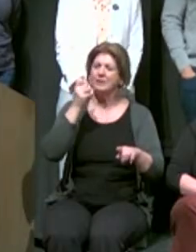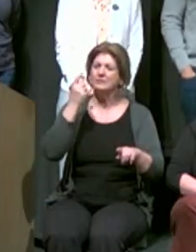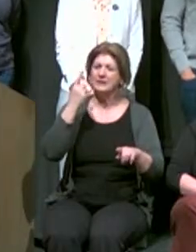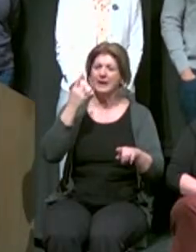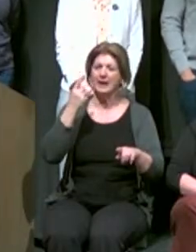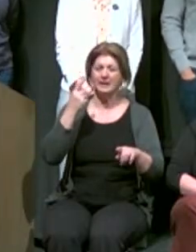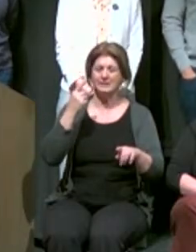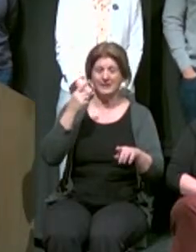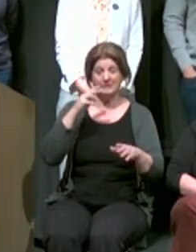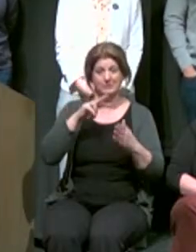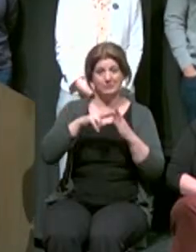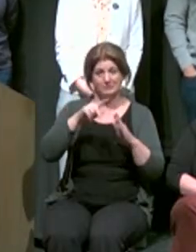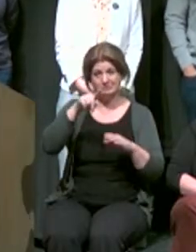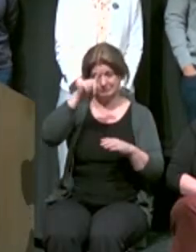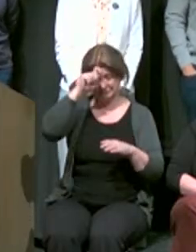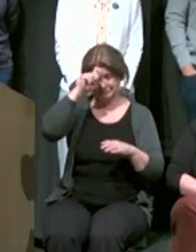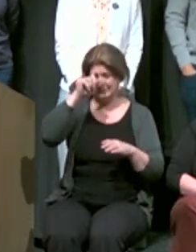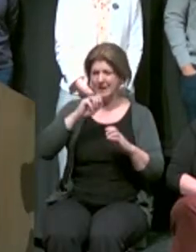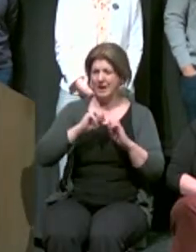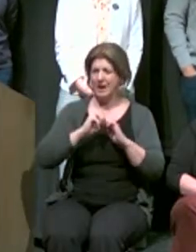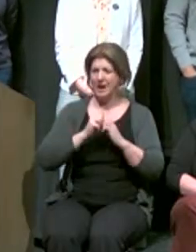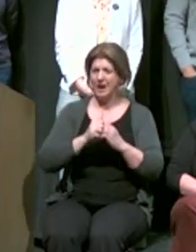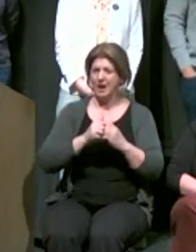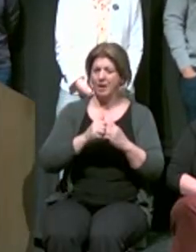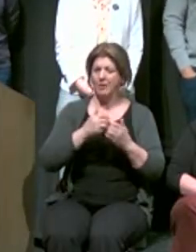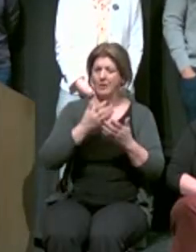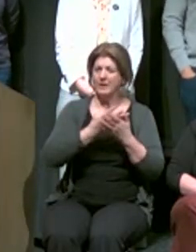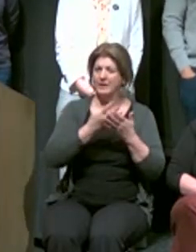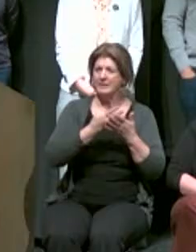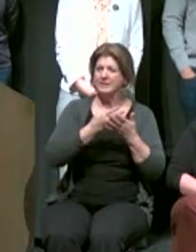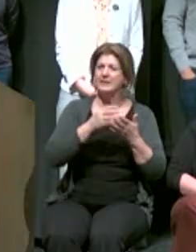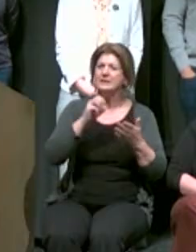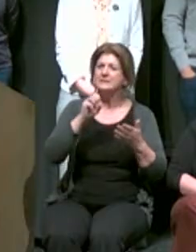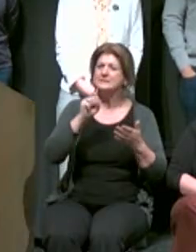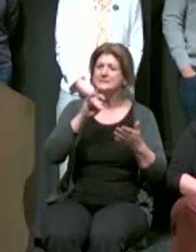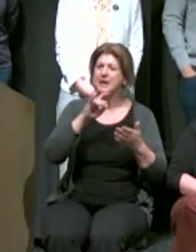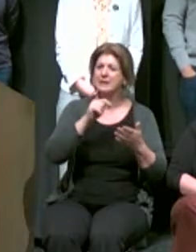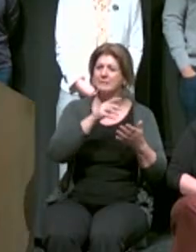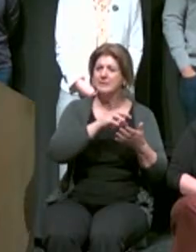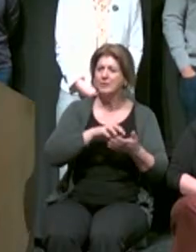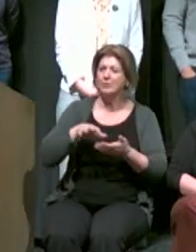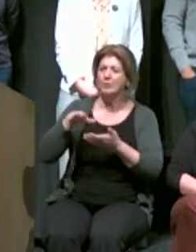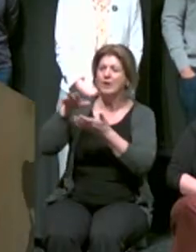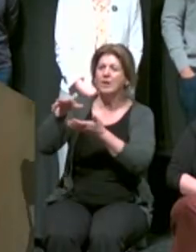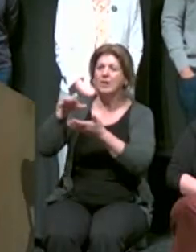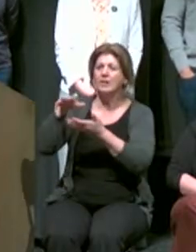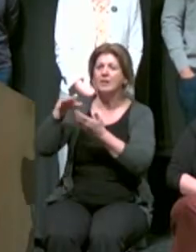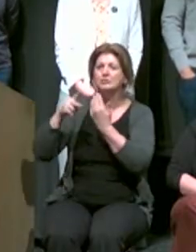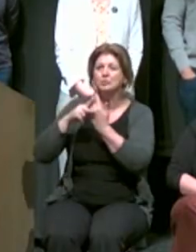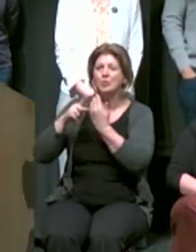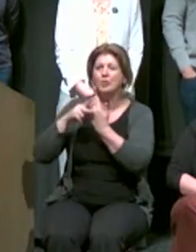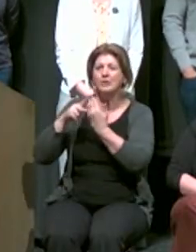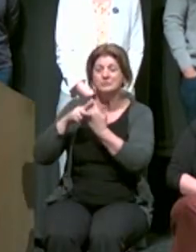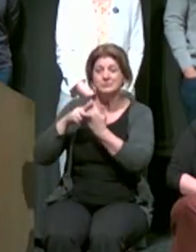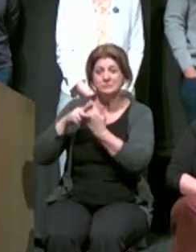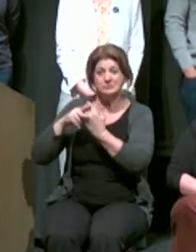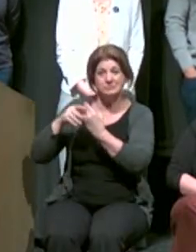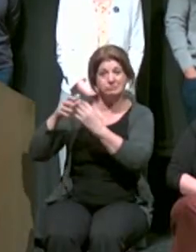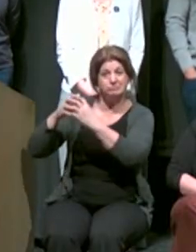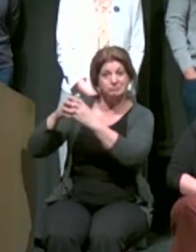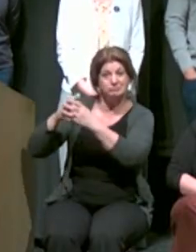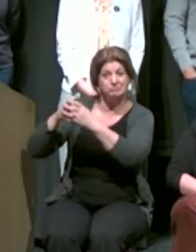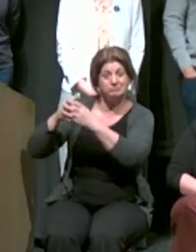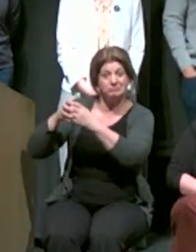do mean exactly, how this sediment is going to be stored and how secure